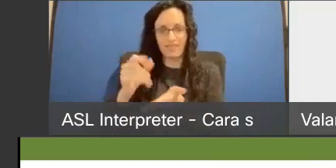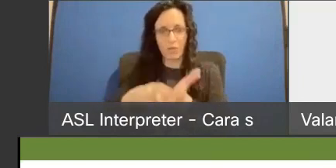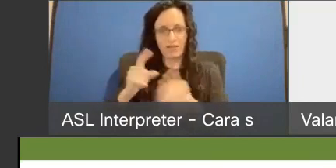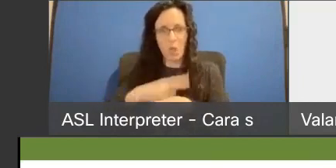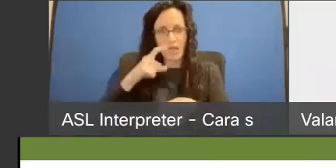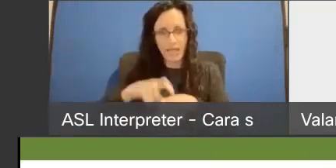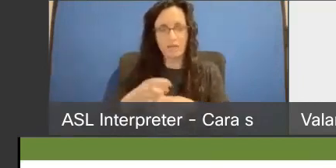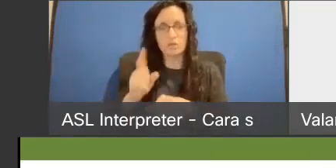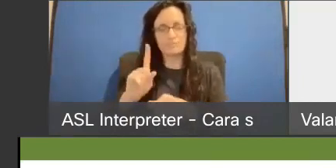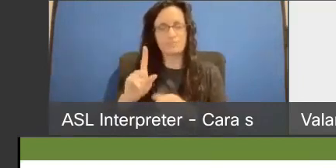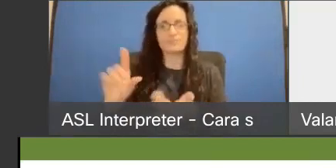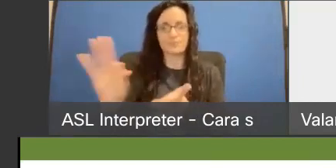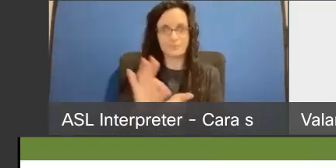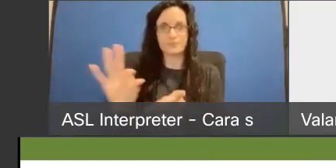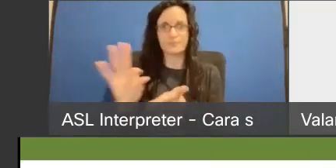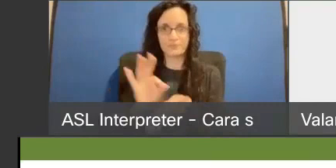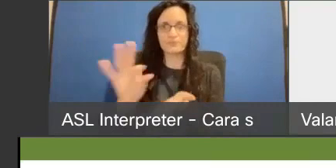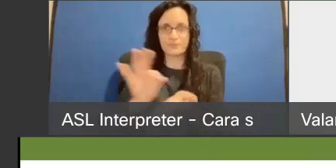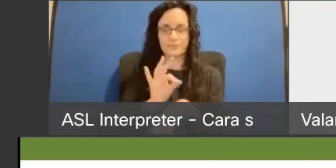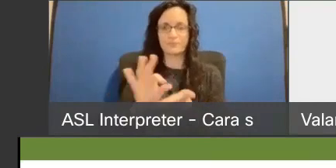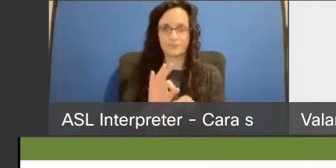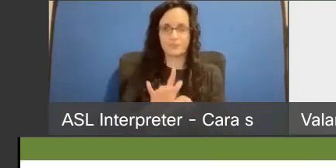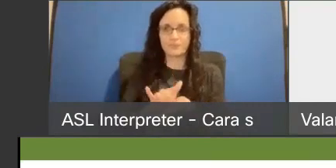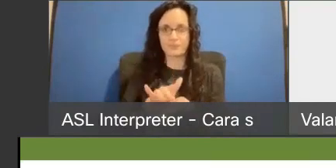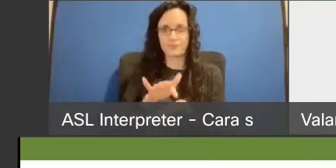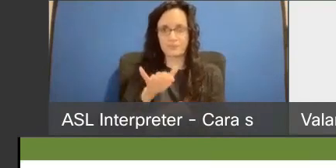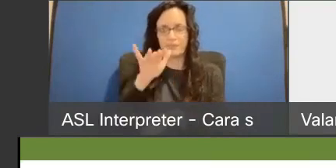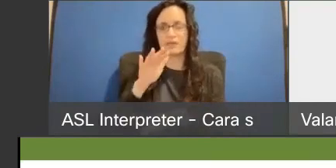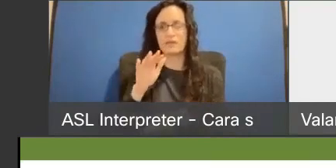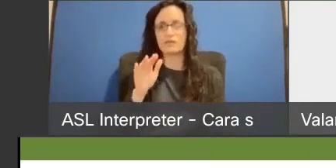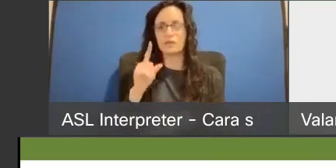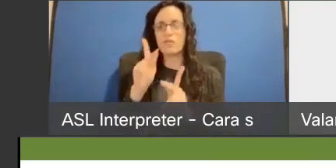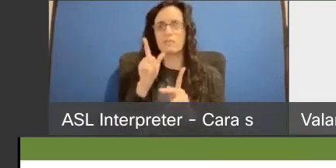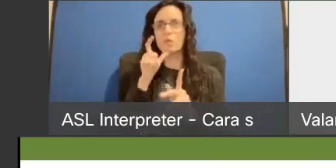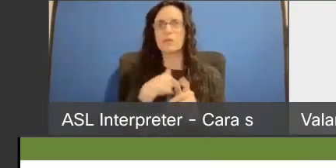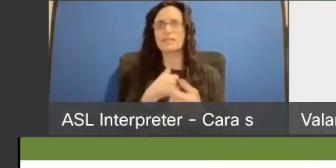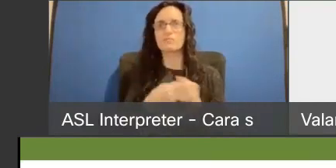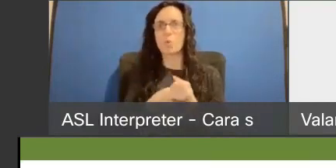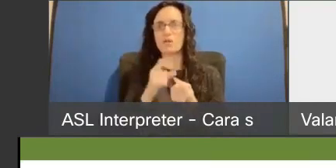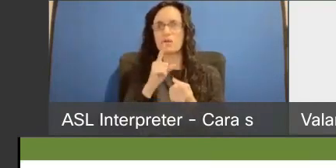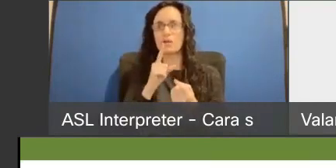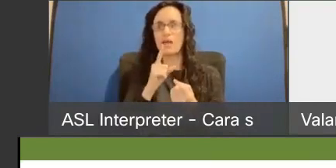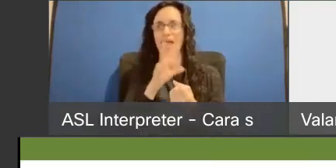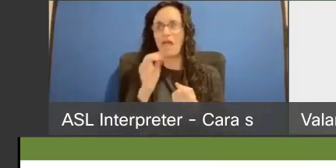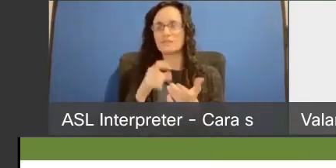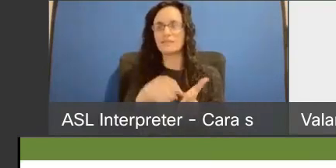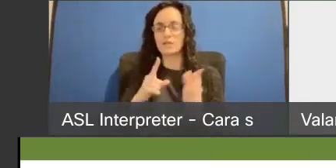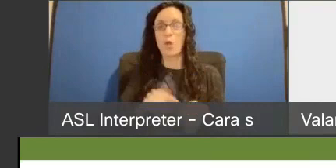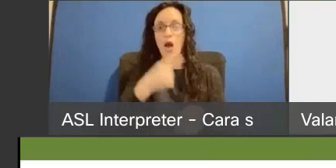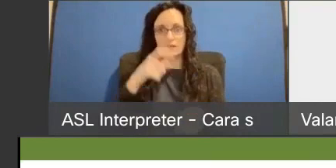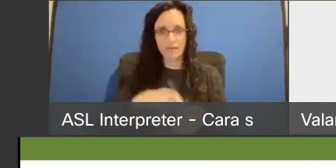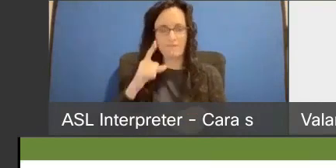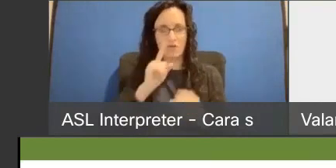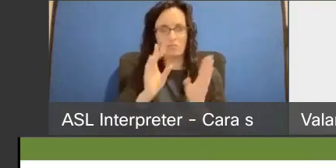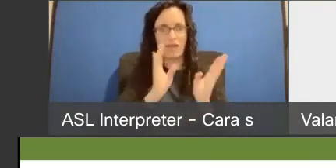support, and they don't, and it it takes a long time for that preparation to happen in a way that